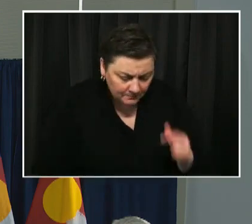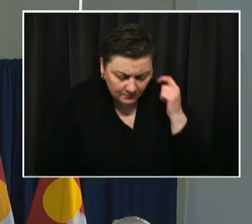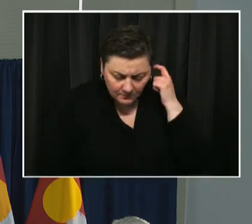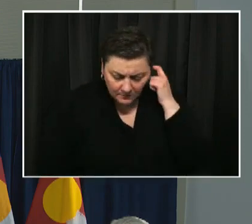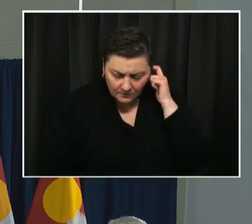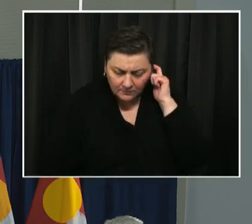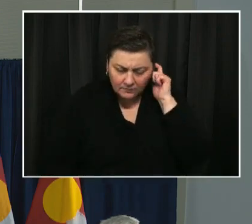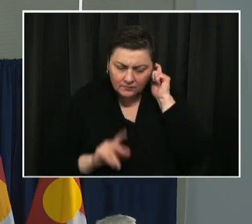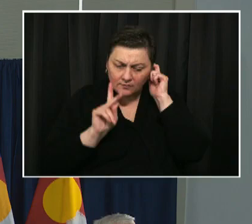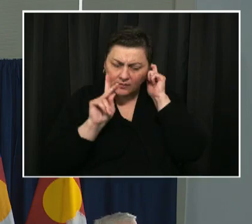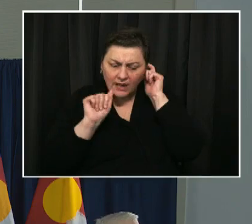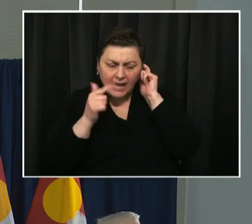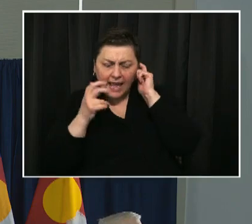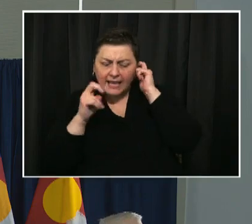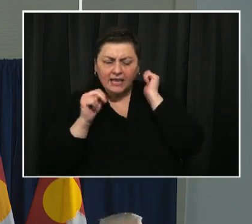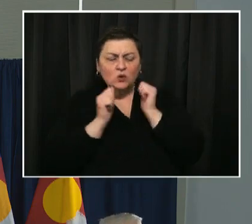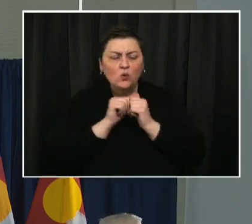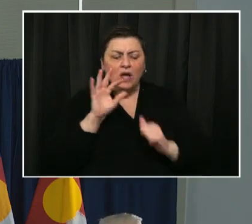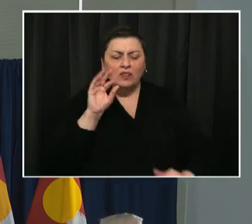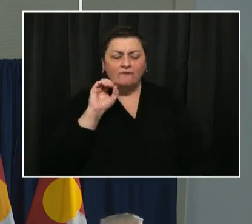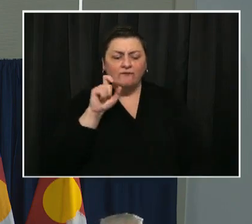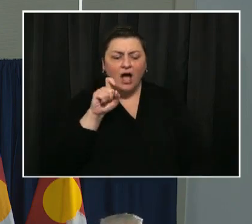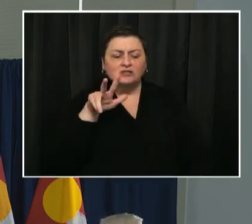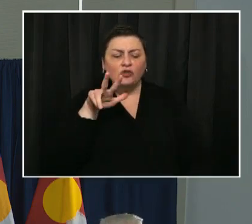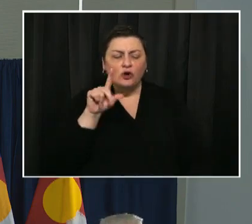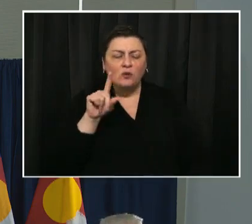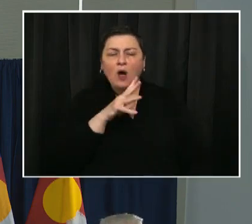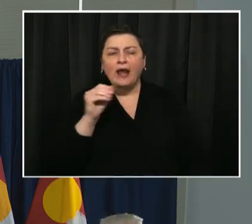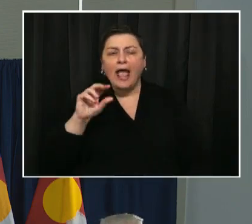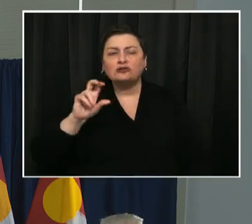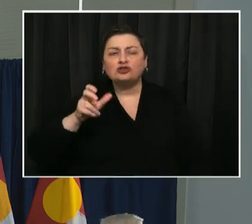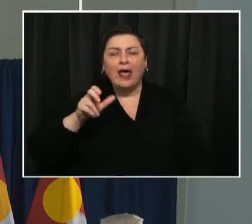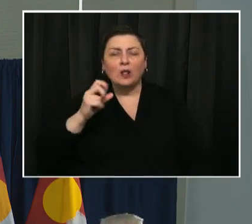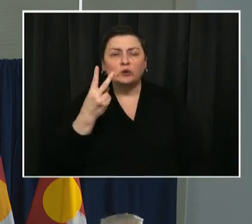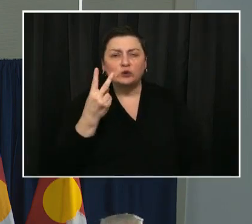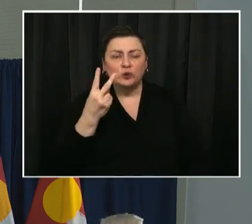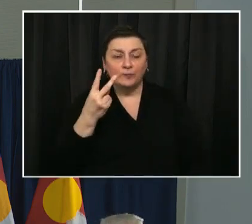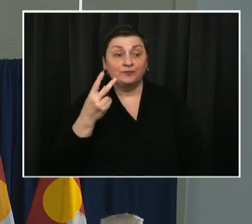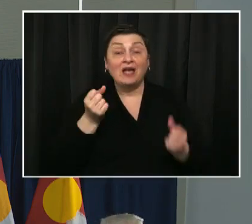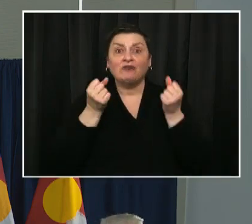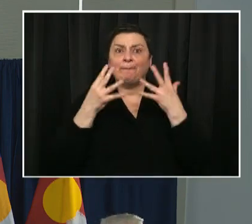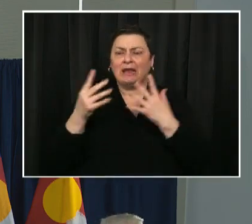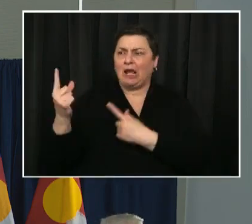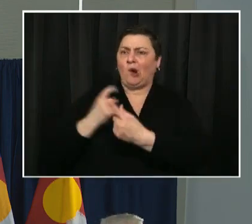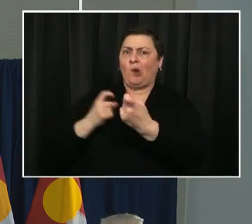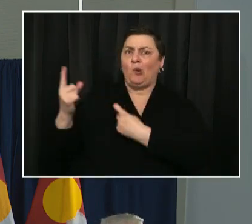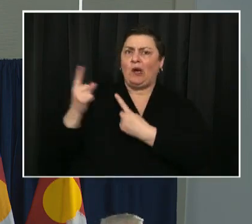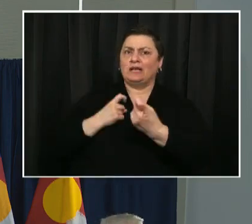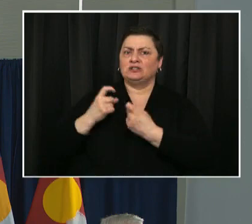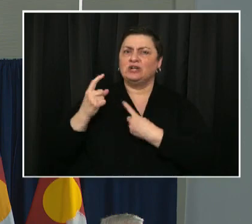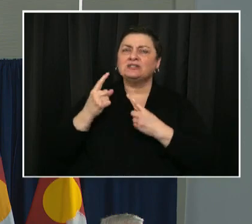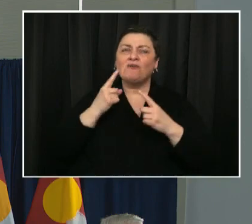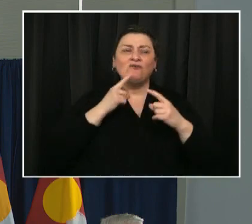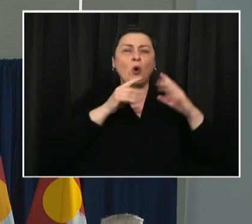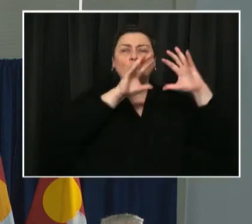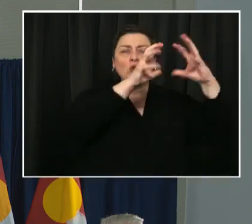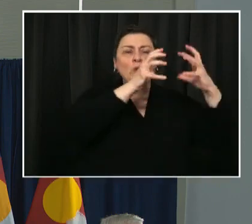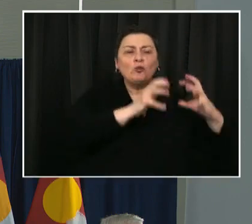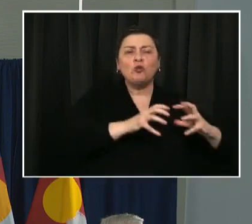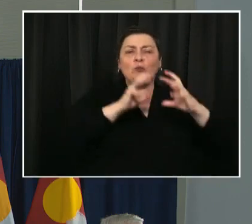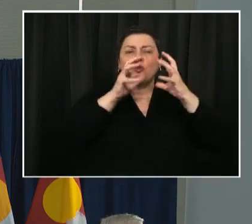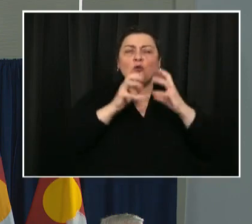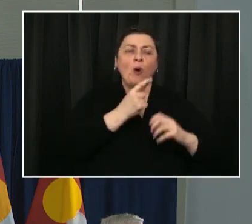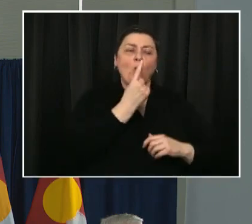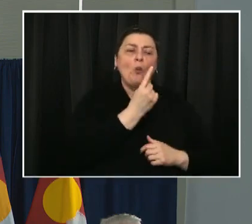Hi, this is Kagan Harsha with Fox 31 and Channel 2. This is a question for any of you, but we're getting a lot of questions from people in this 1B4 group who are asking if they can sign up for